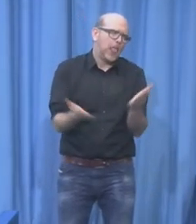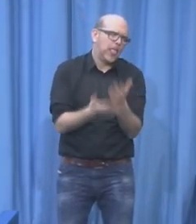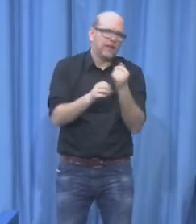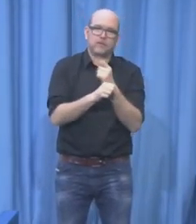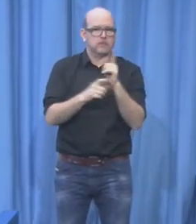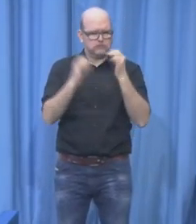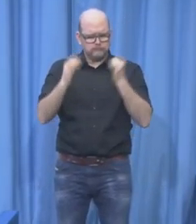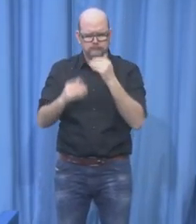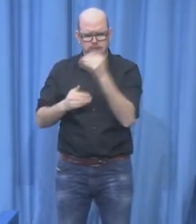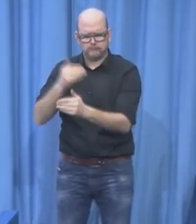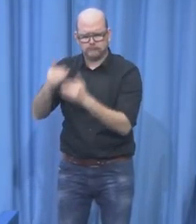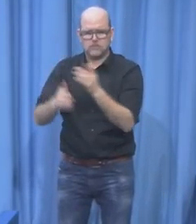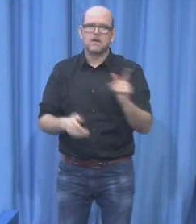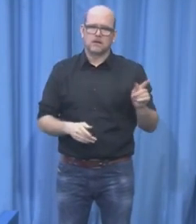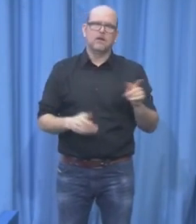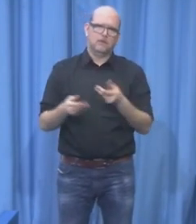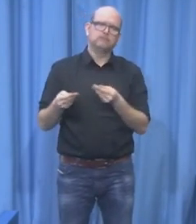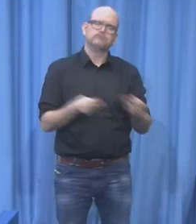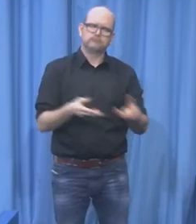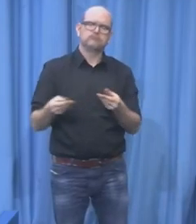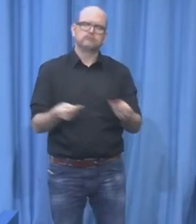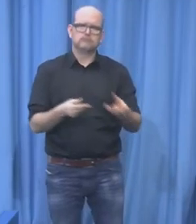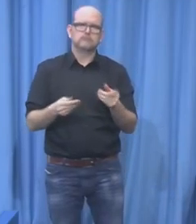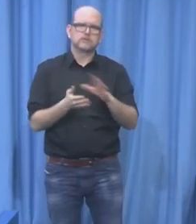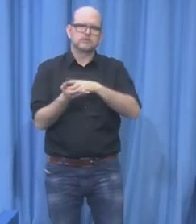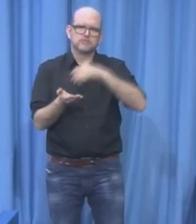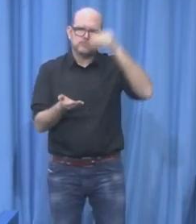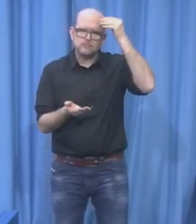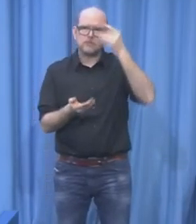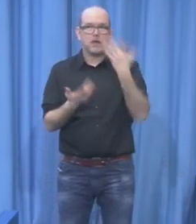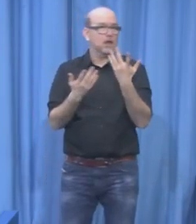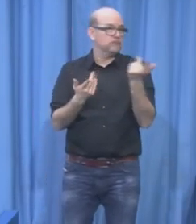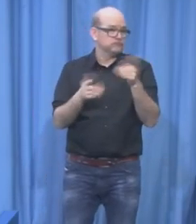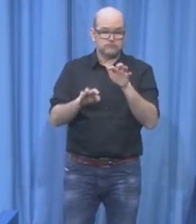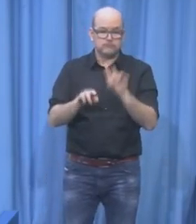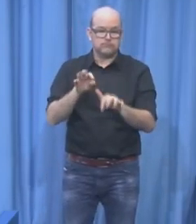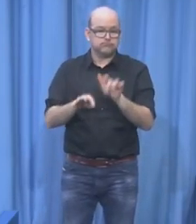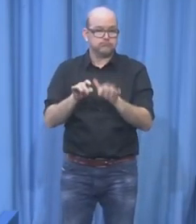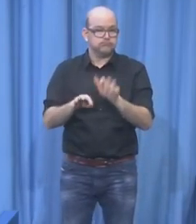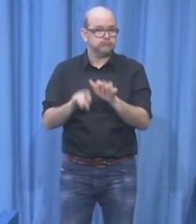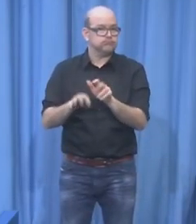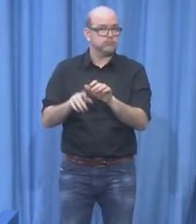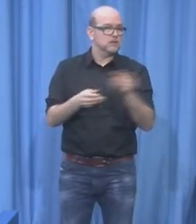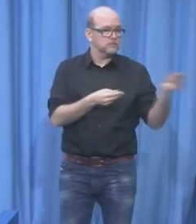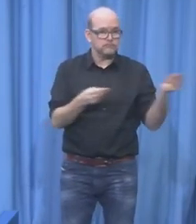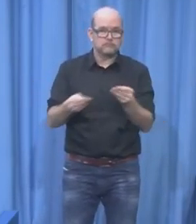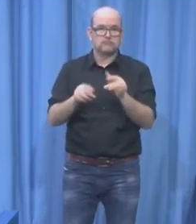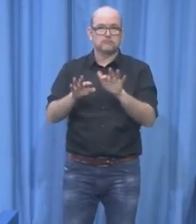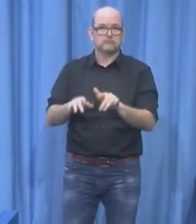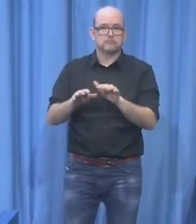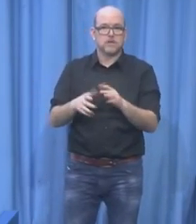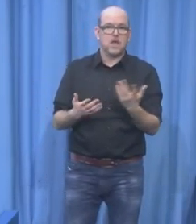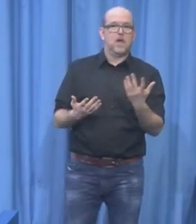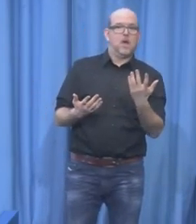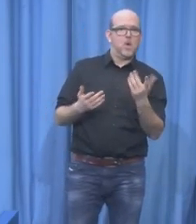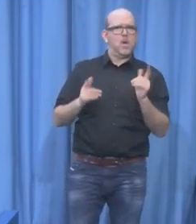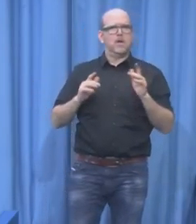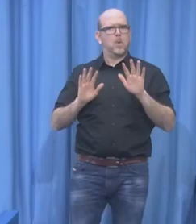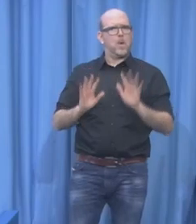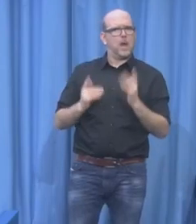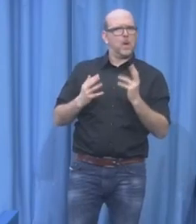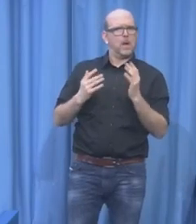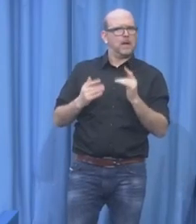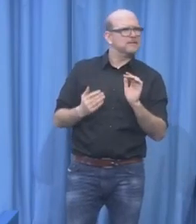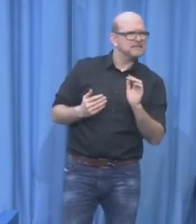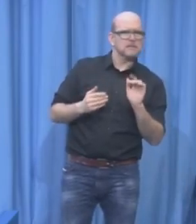you or I go for an outpatient's appointment, we want our information to get from A to B. Our interns take responsibility for tracking